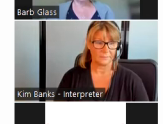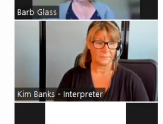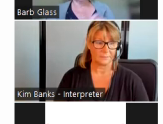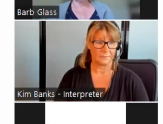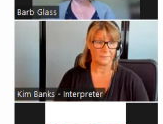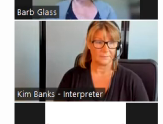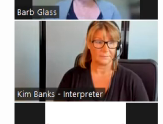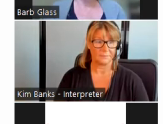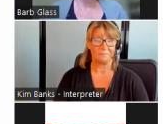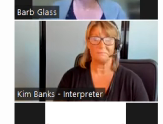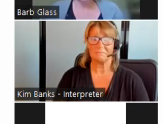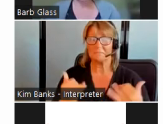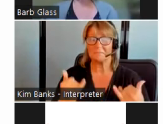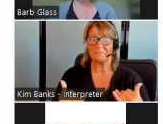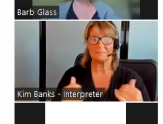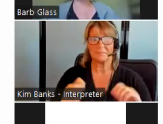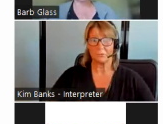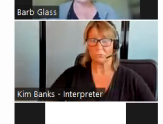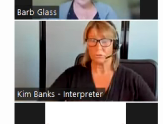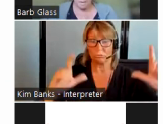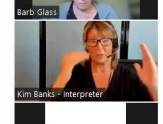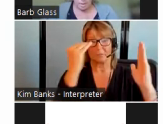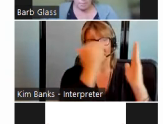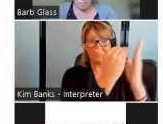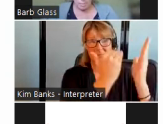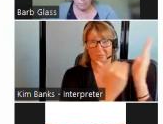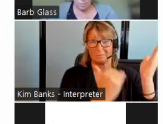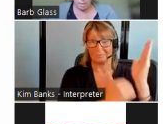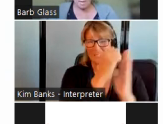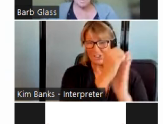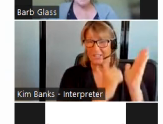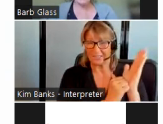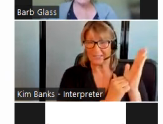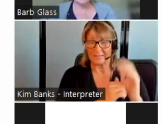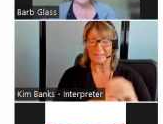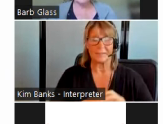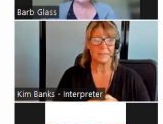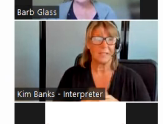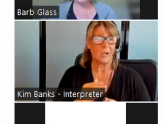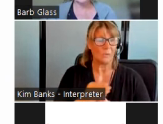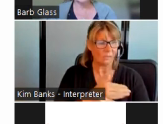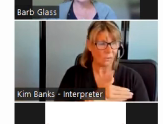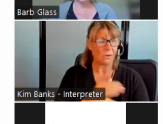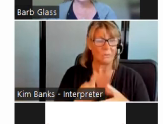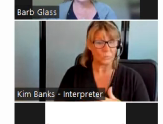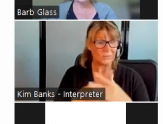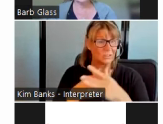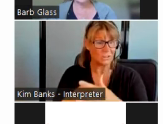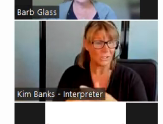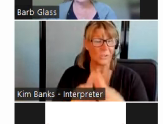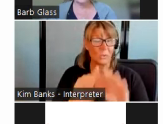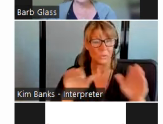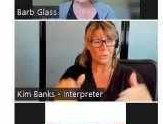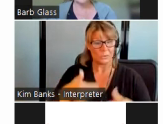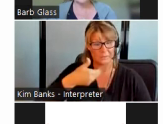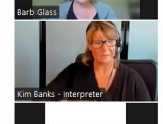What you can see on the screen now is just a little summary of what we're going to cover today. But before we get into the content, I will just introduce